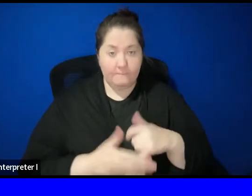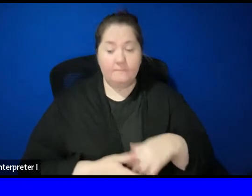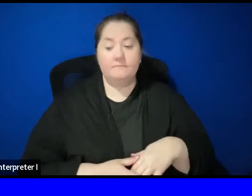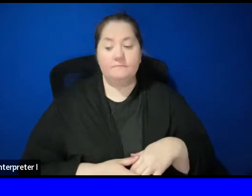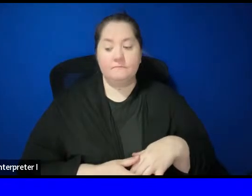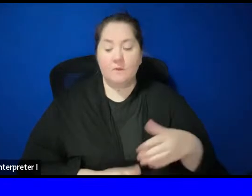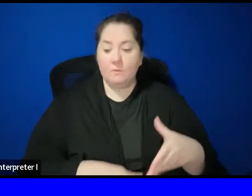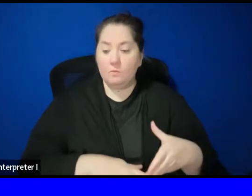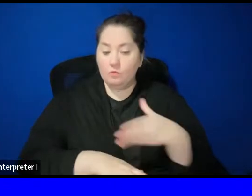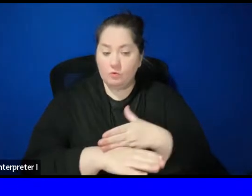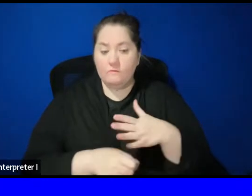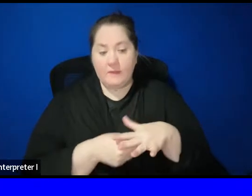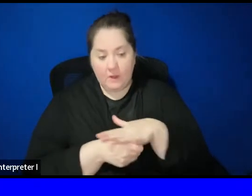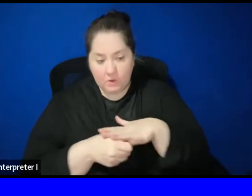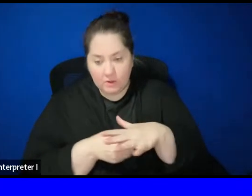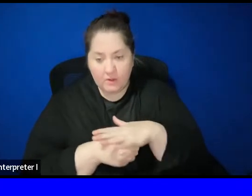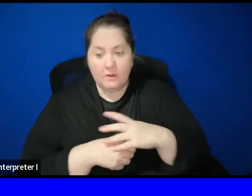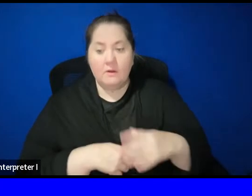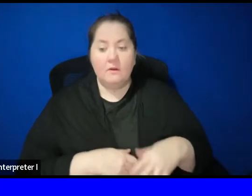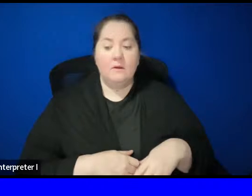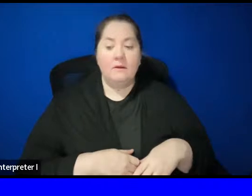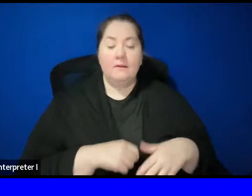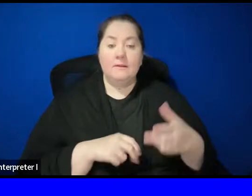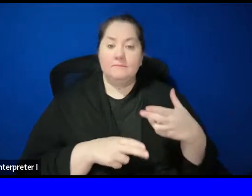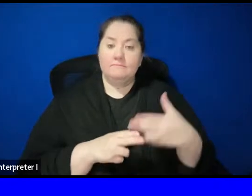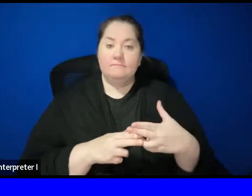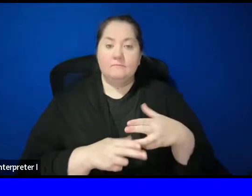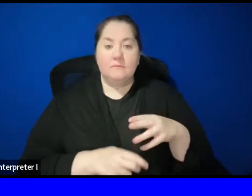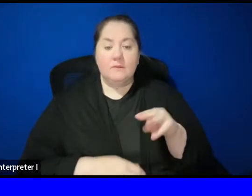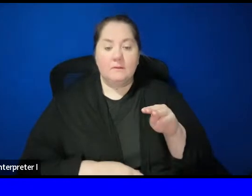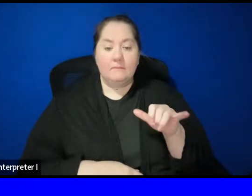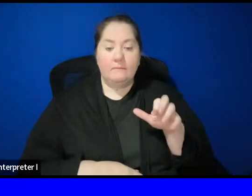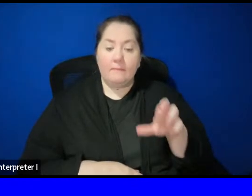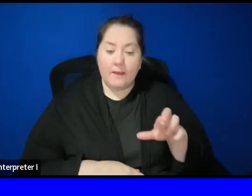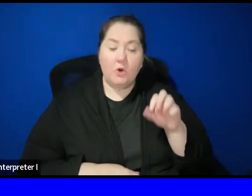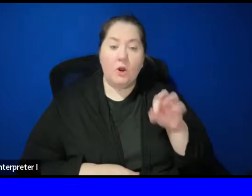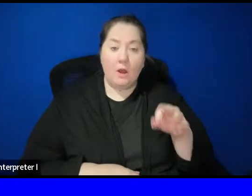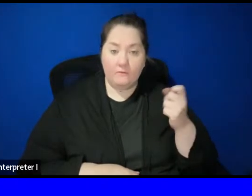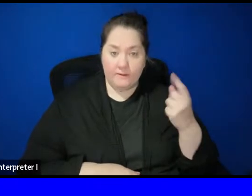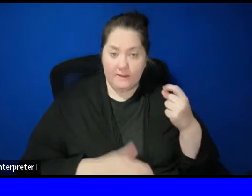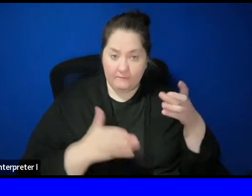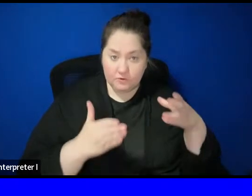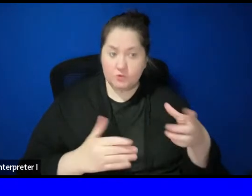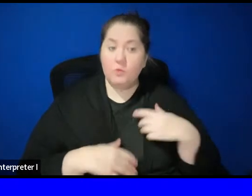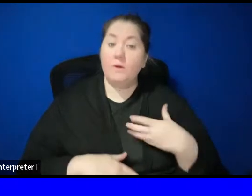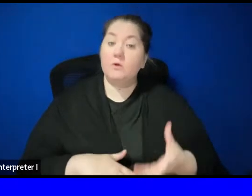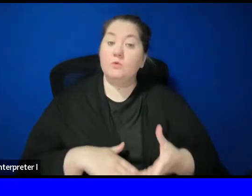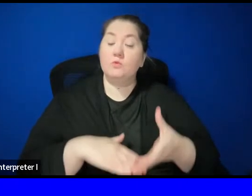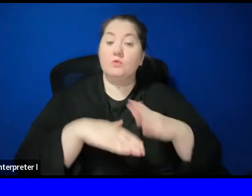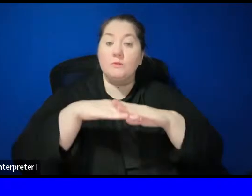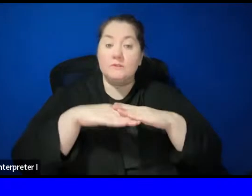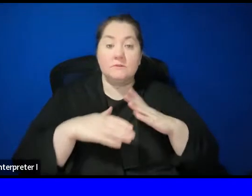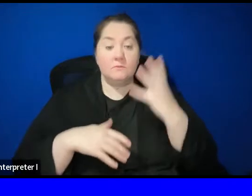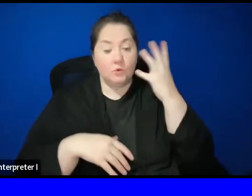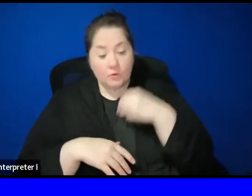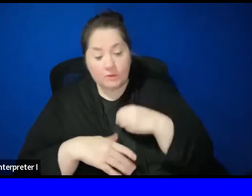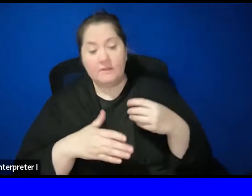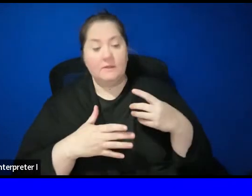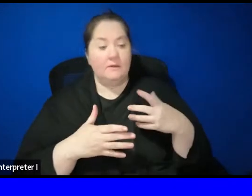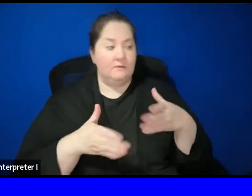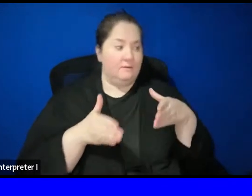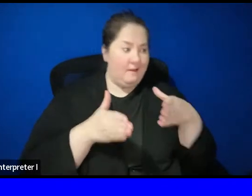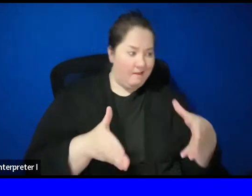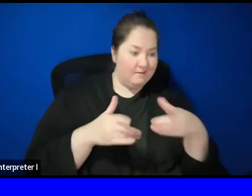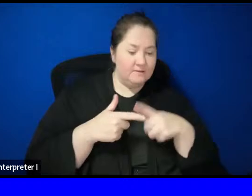improve his neighborhood, gaining the nickname the Mayor of 11th Street. He strove to increase the beauty and cleanliness of the parks and alleys where he lived,